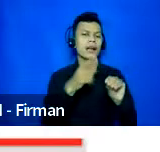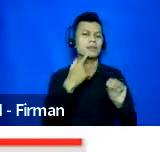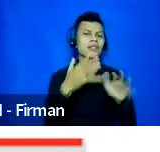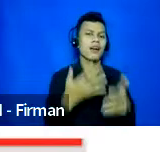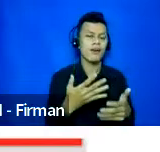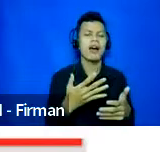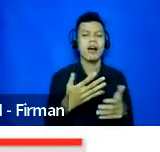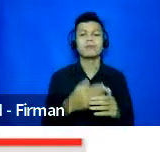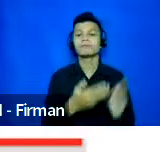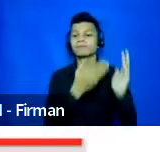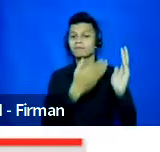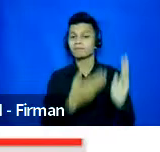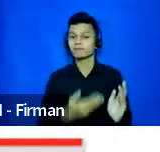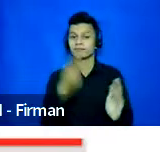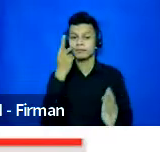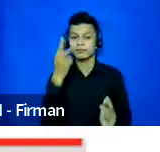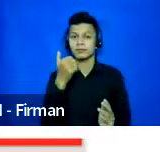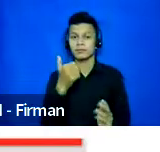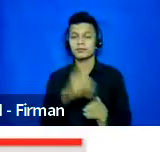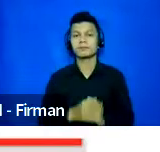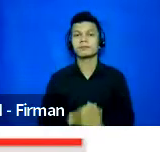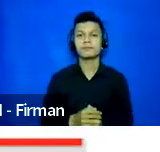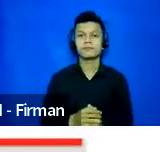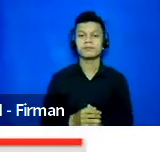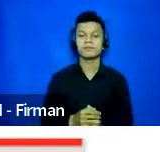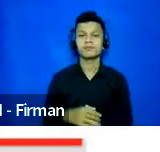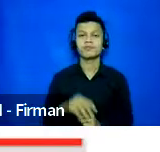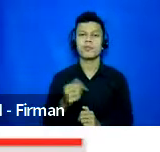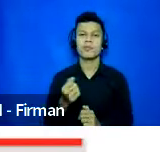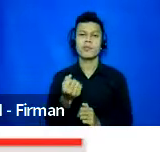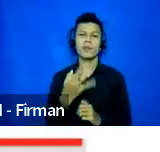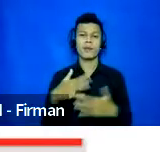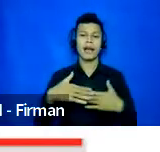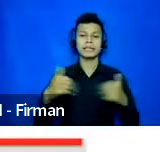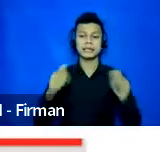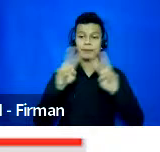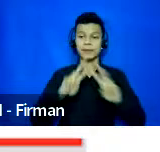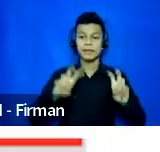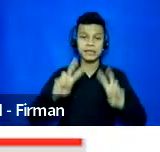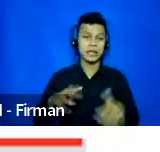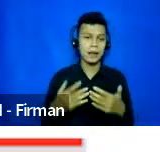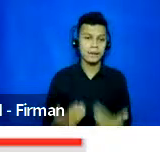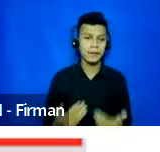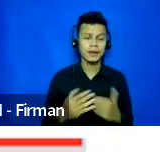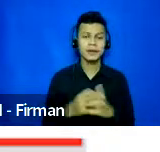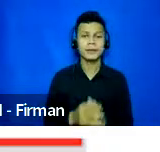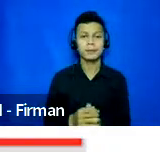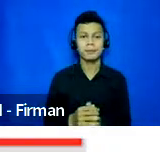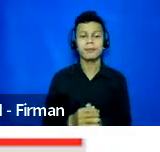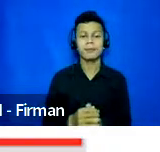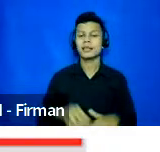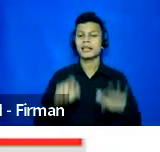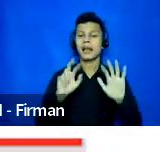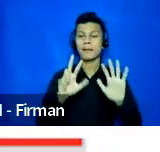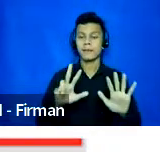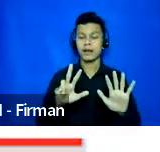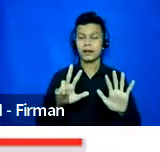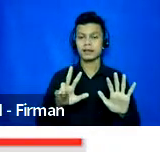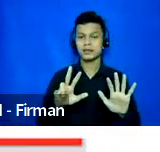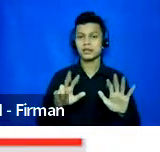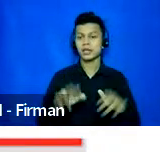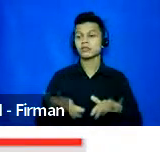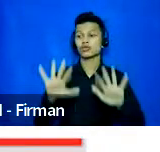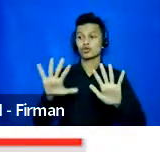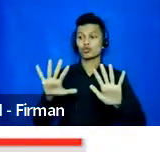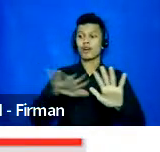here. And some of the key findings were 8 in 10 children felt that they were not learning